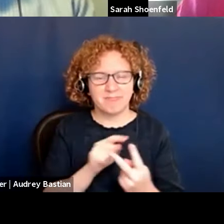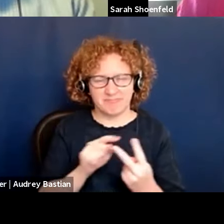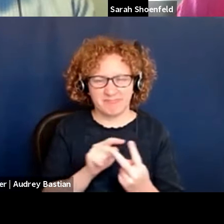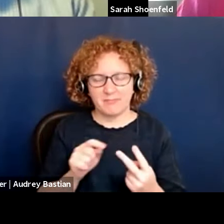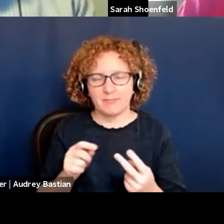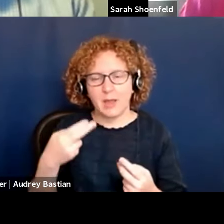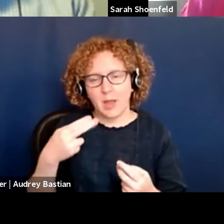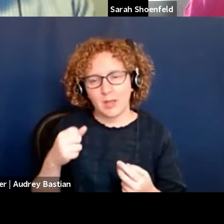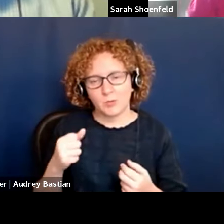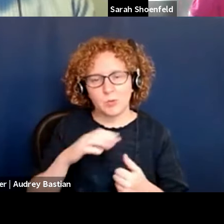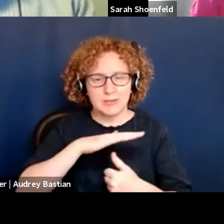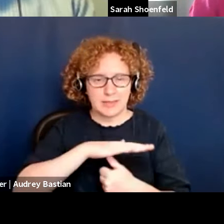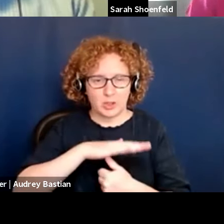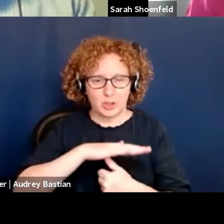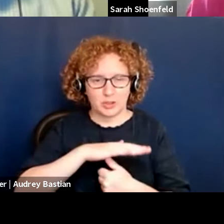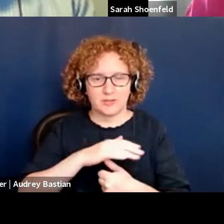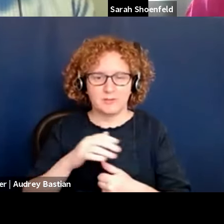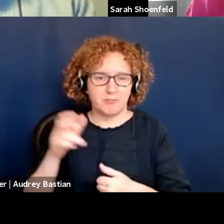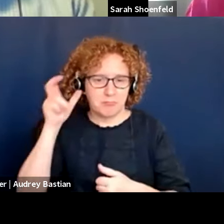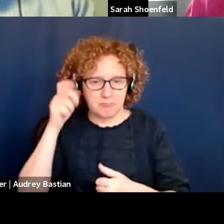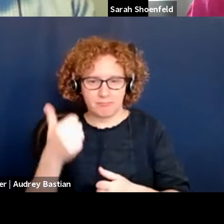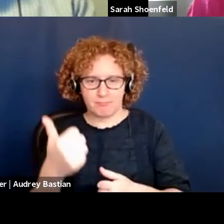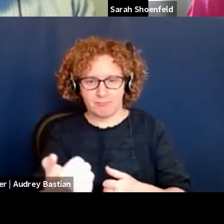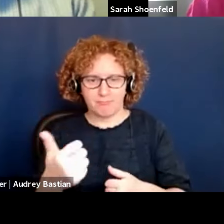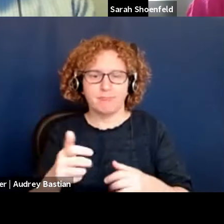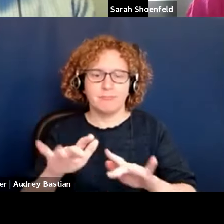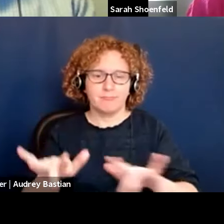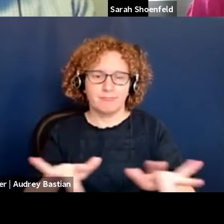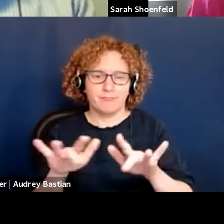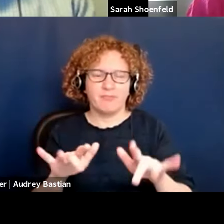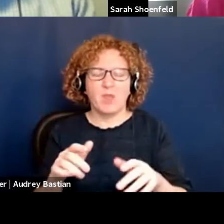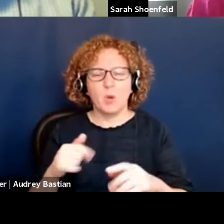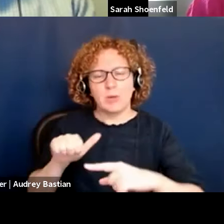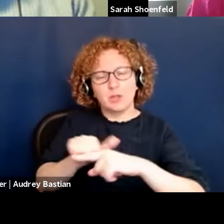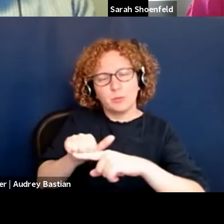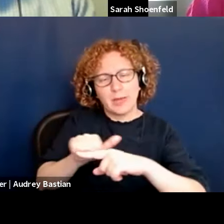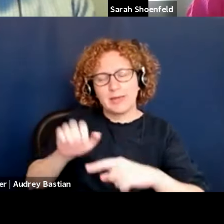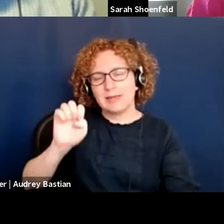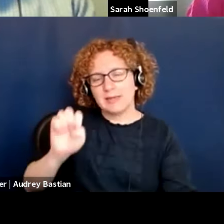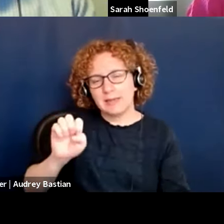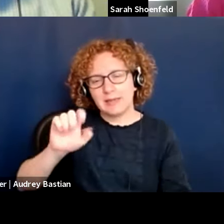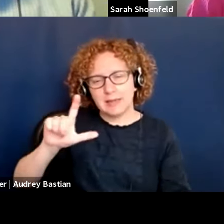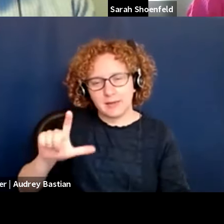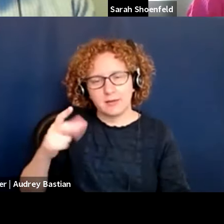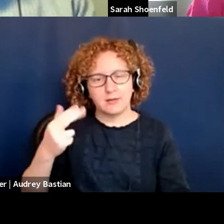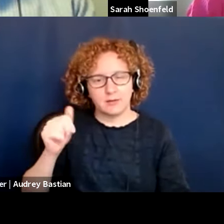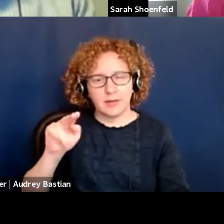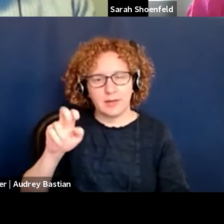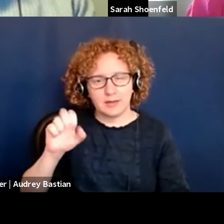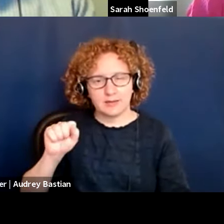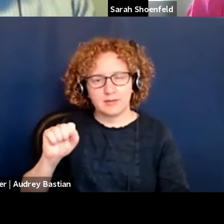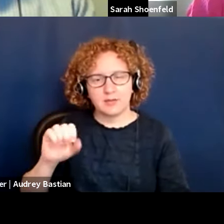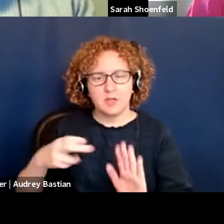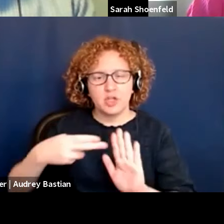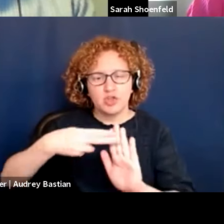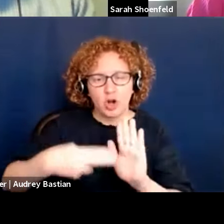seniors. We trained the seniors, this class at E.L. Haynes Charter School, which is in Ward 4,